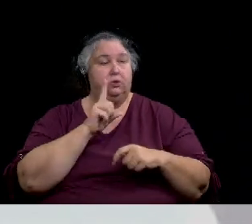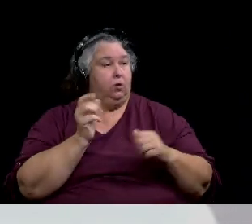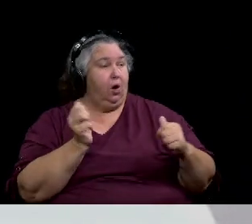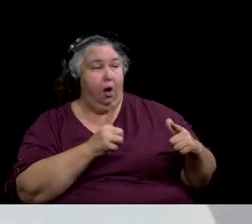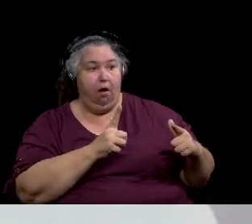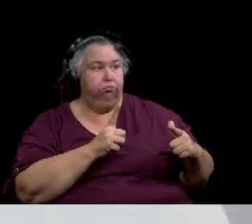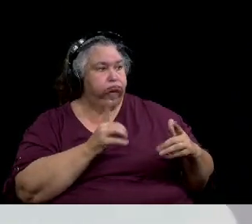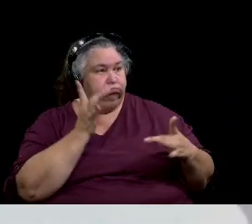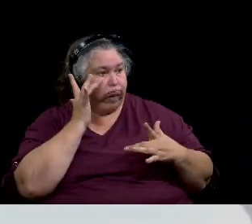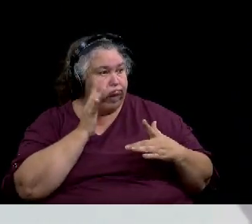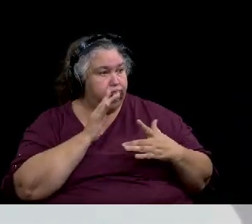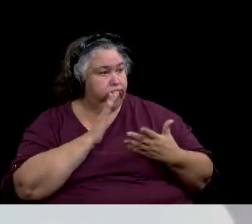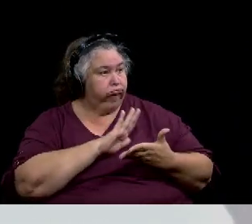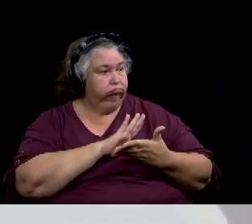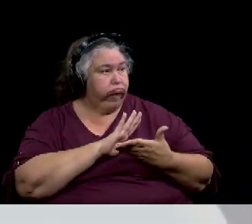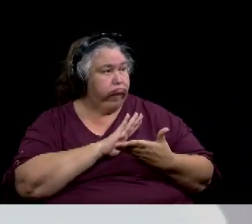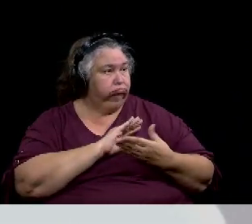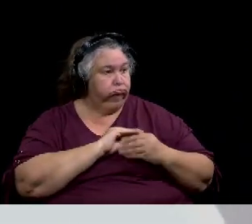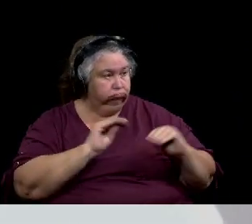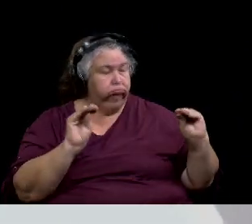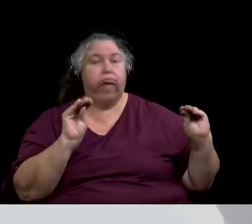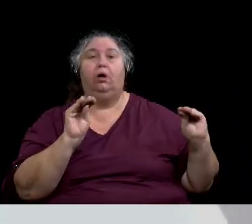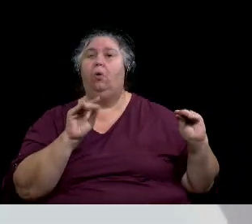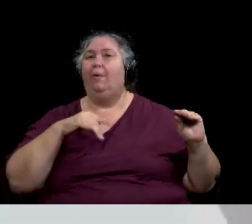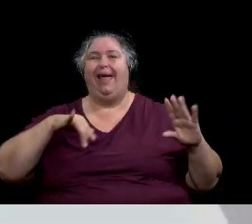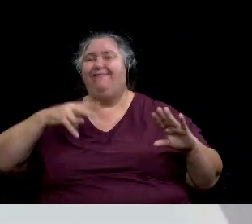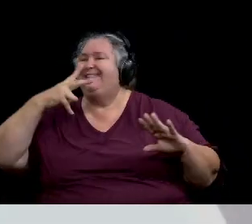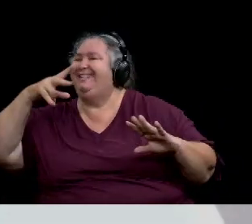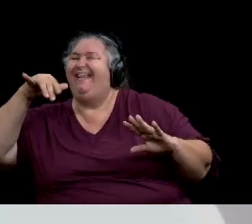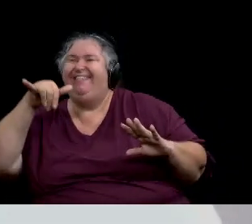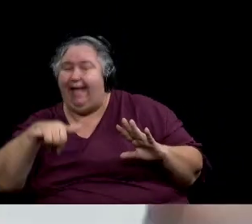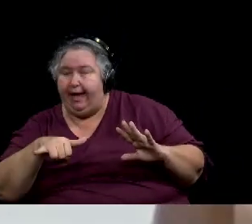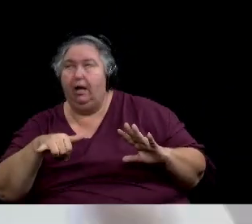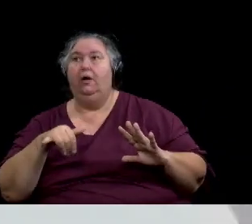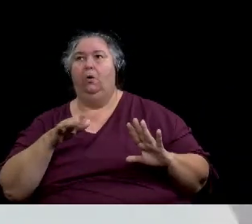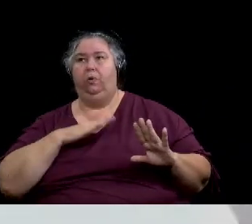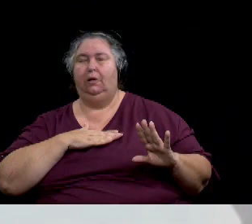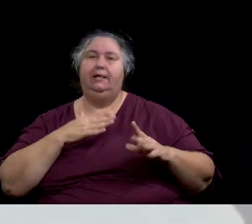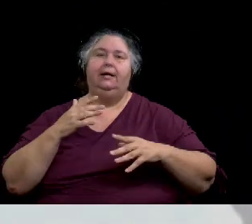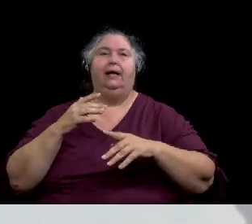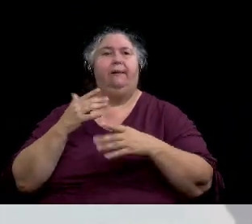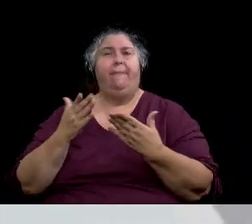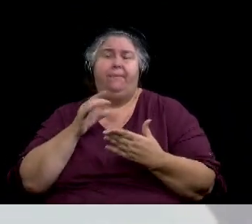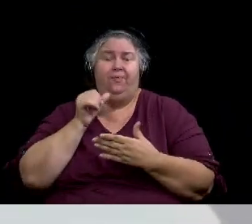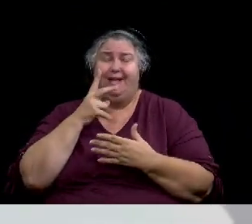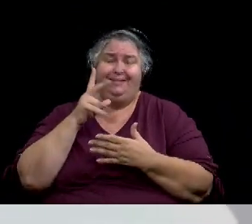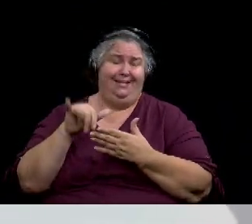like we had the all clear. Haven't seen that yet, thank goodness, and we may not.